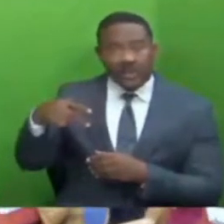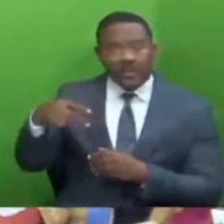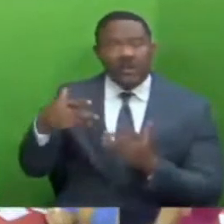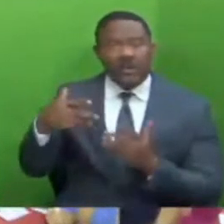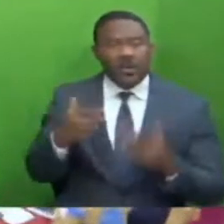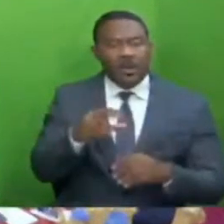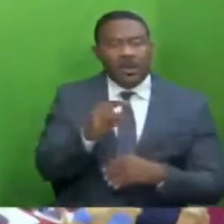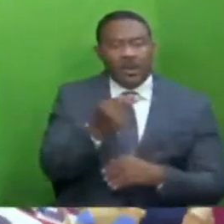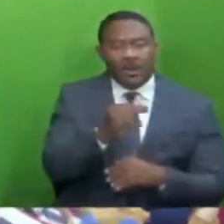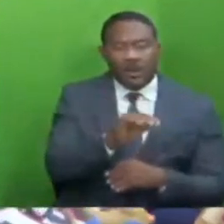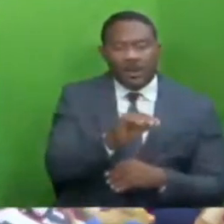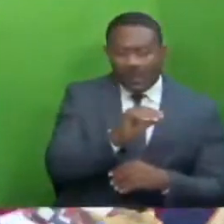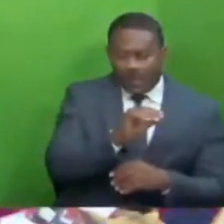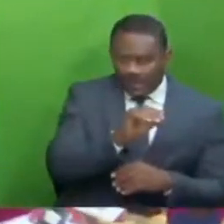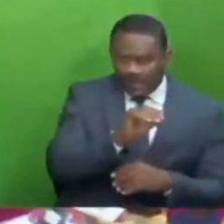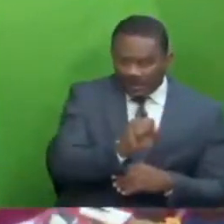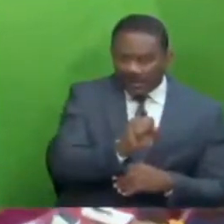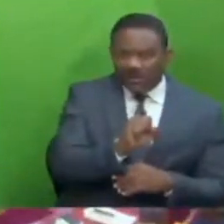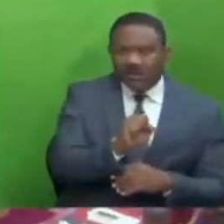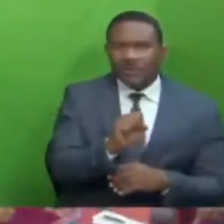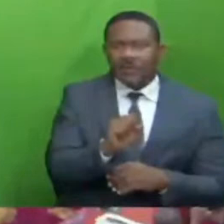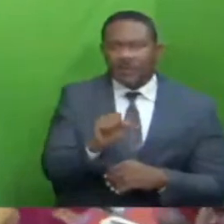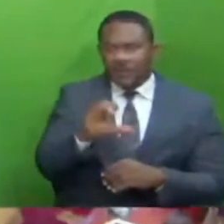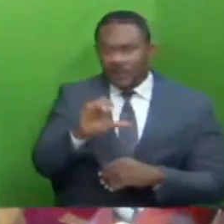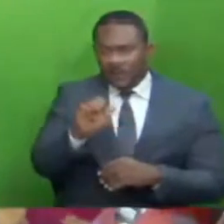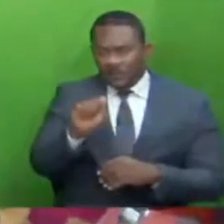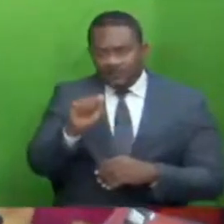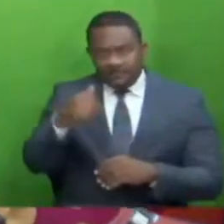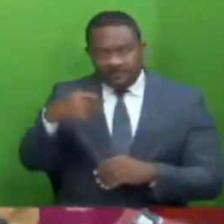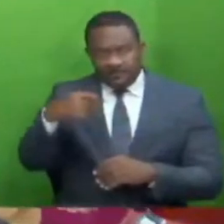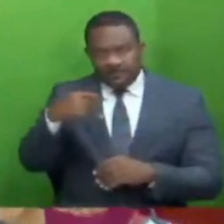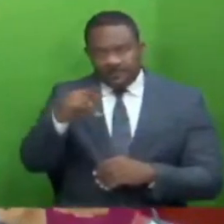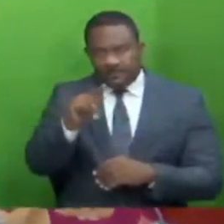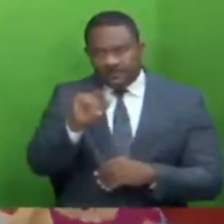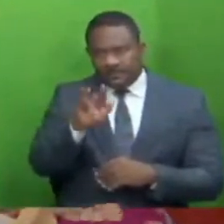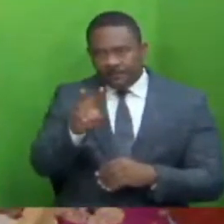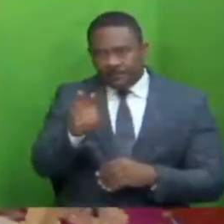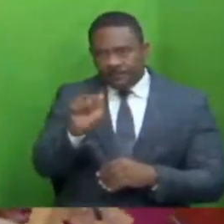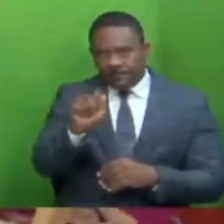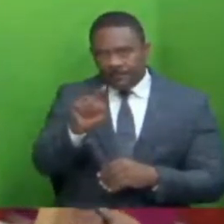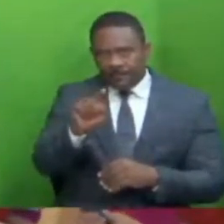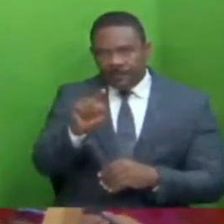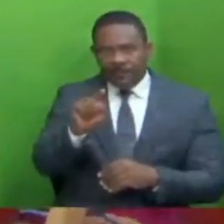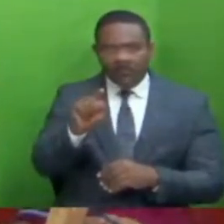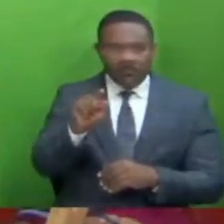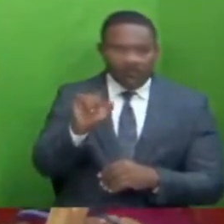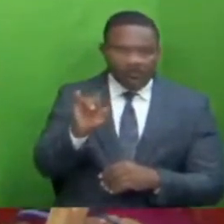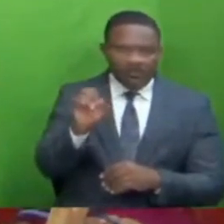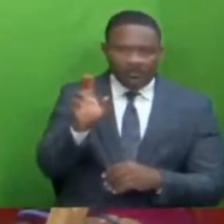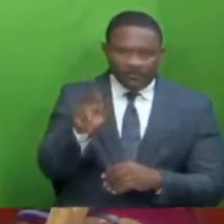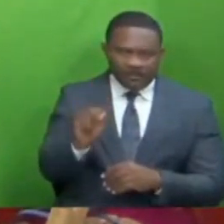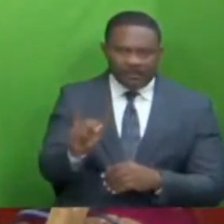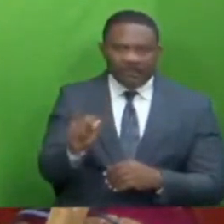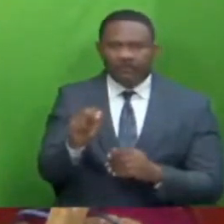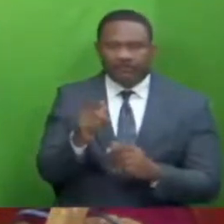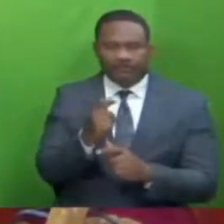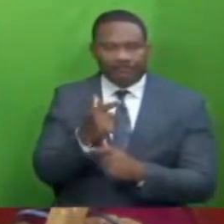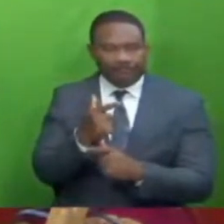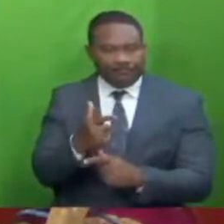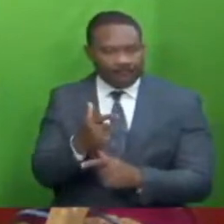Health Insurance Scheme, the Capitation Grant, and the School Feeding Program. The 2023 budget, for